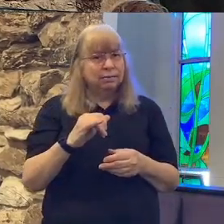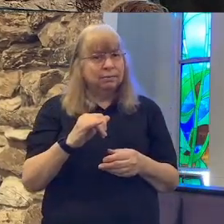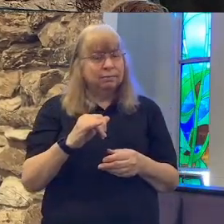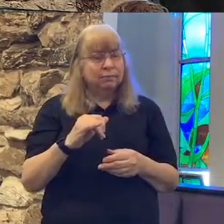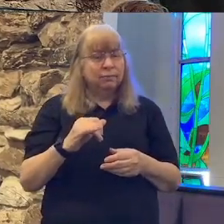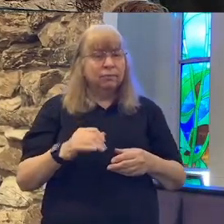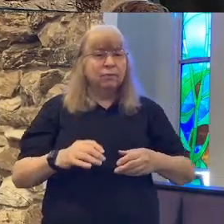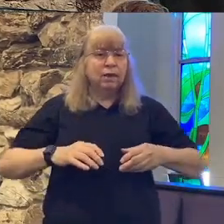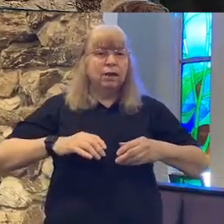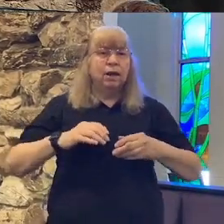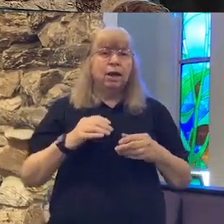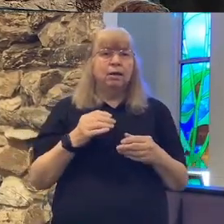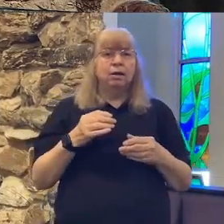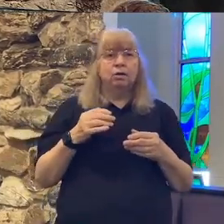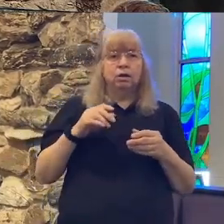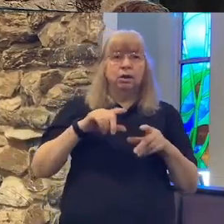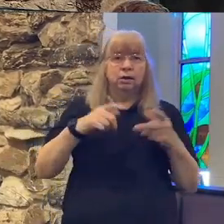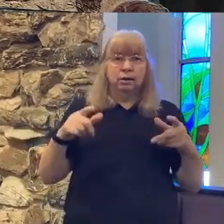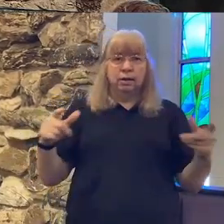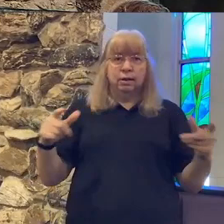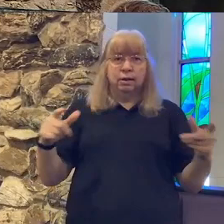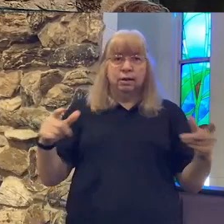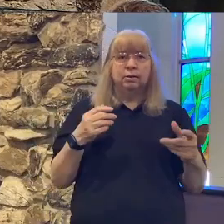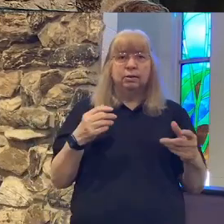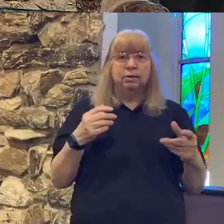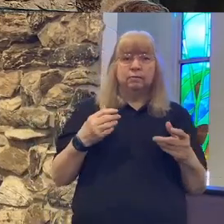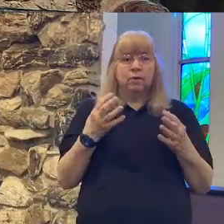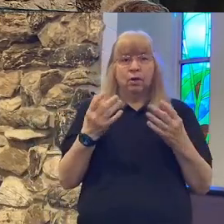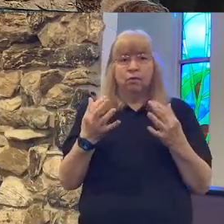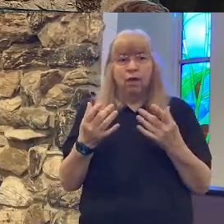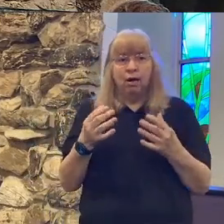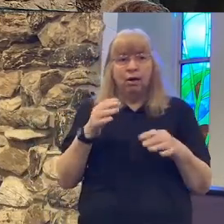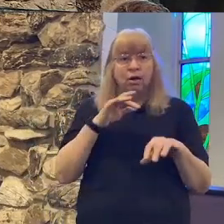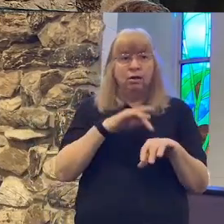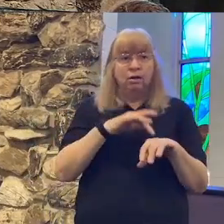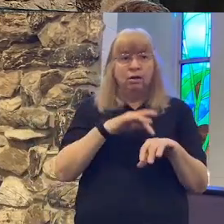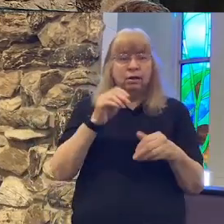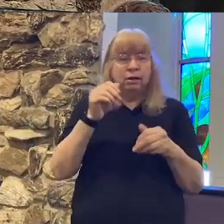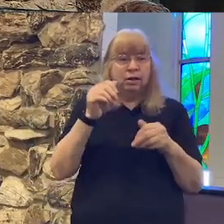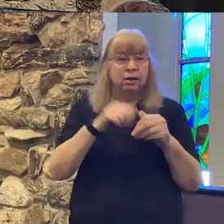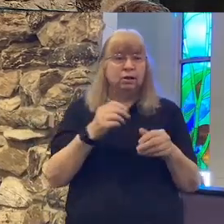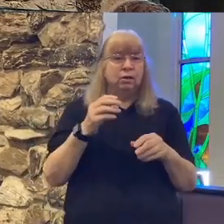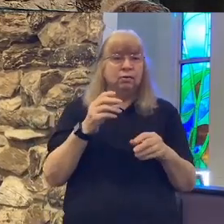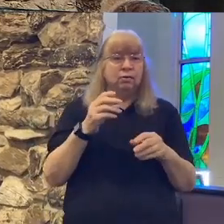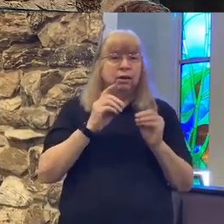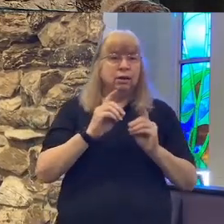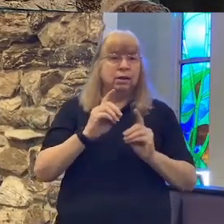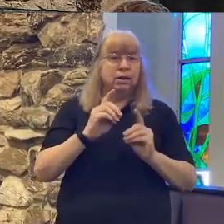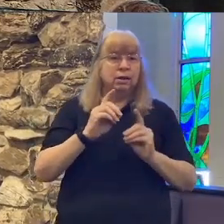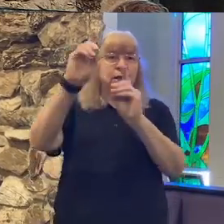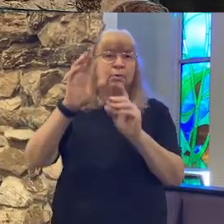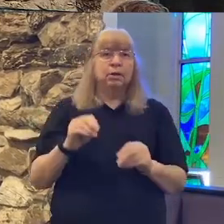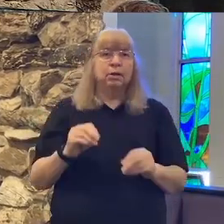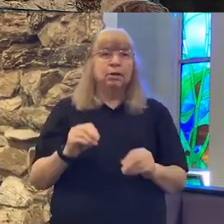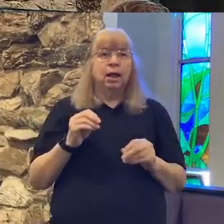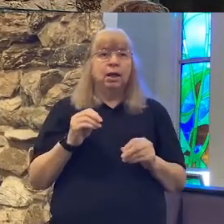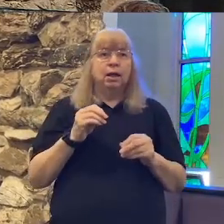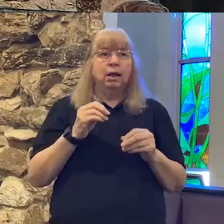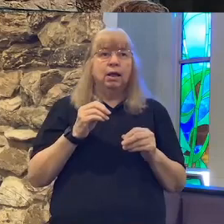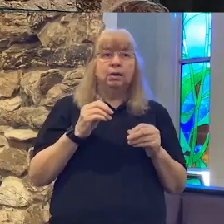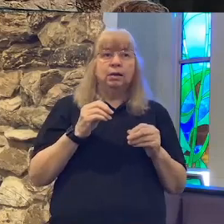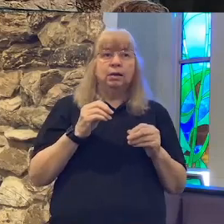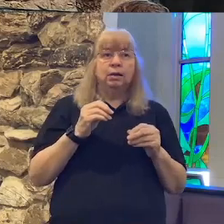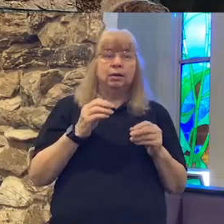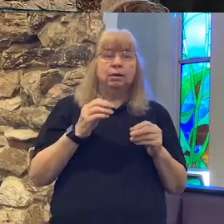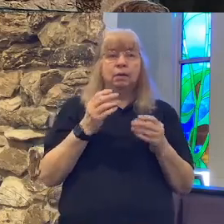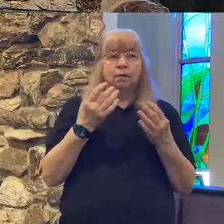And then these tongues of fire touching each of the disciples. And it's a refining fire